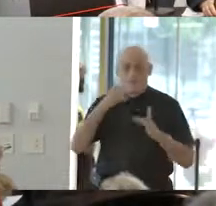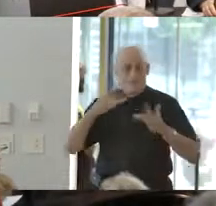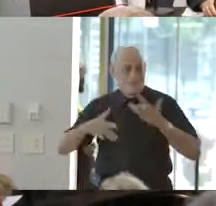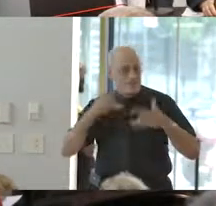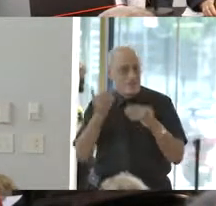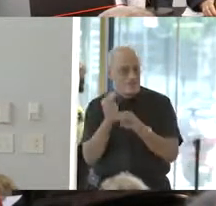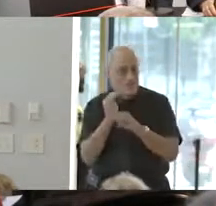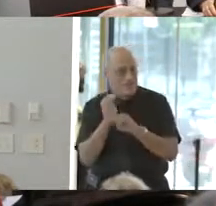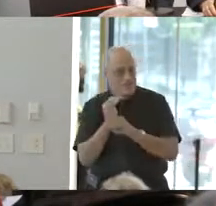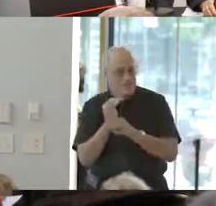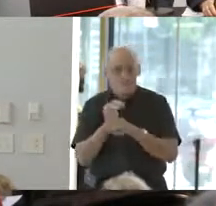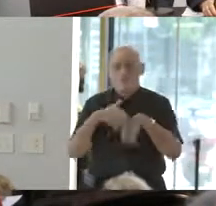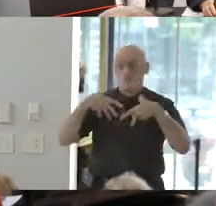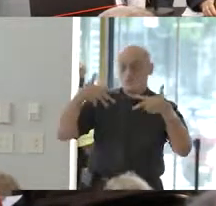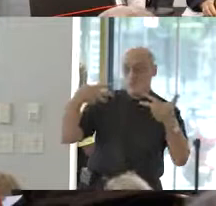this evening